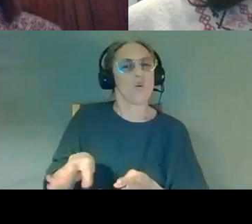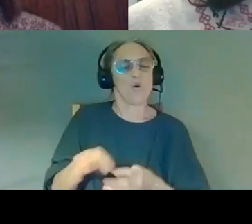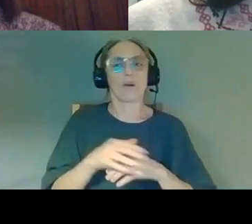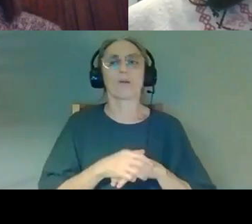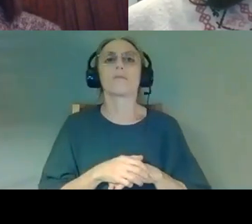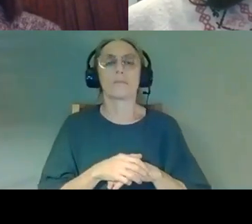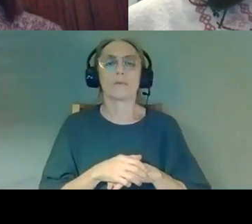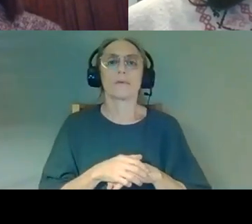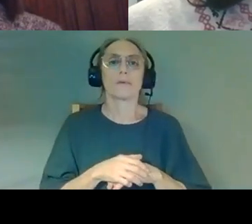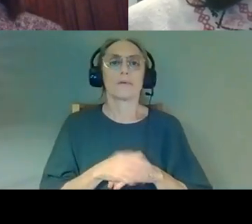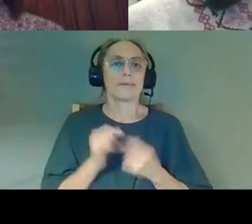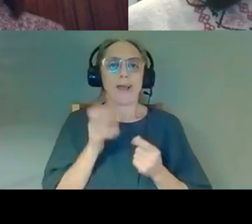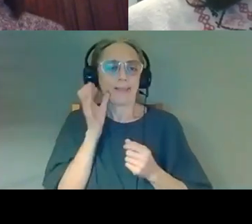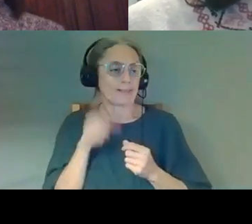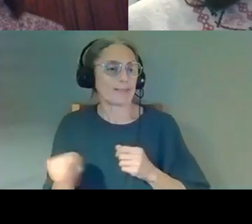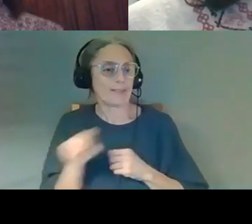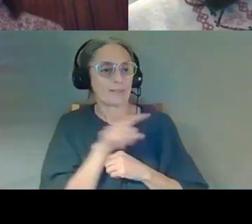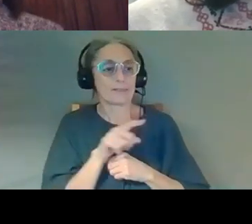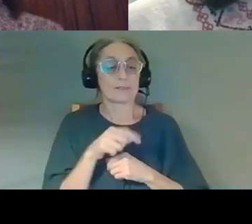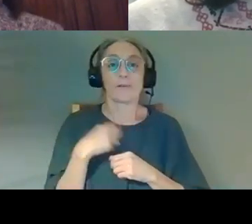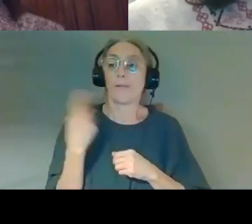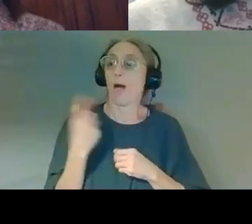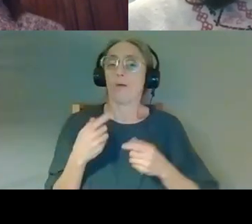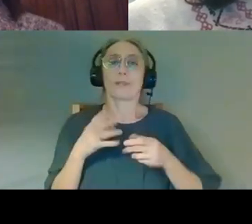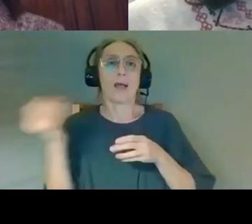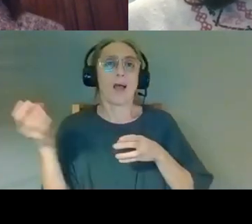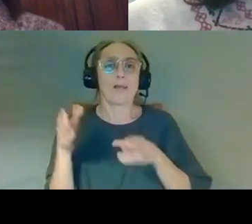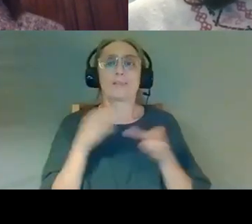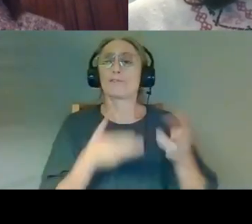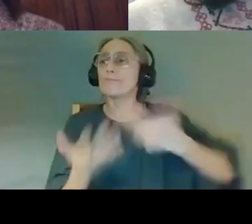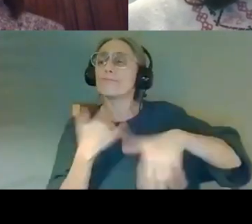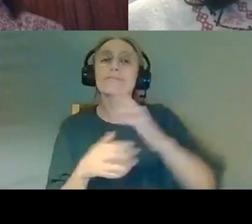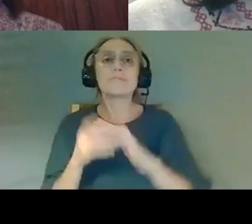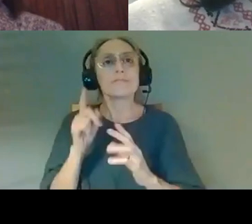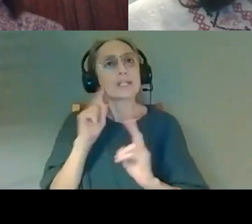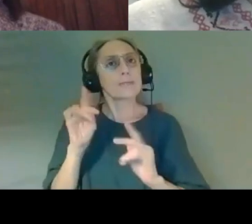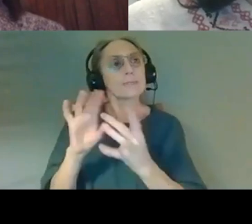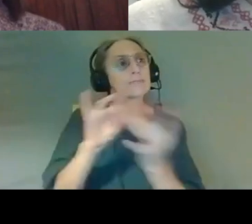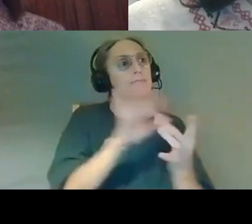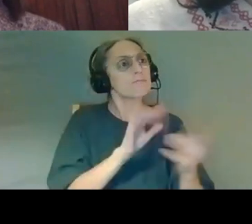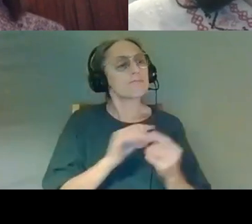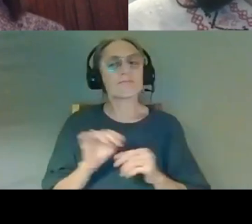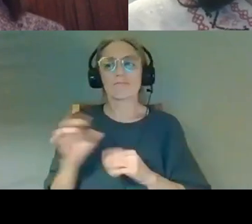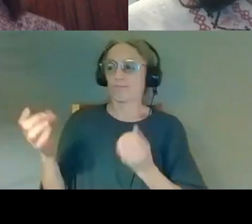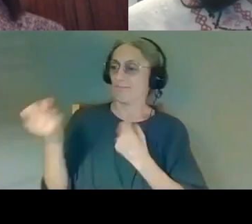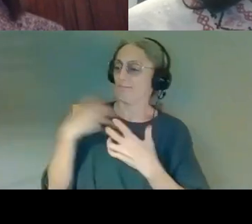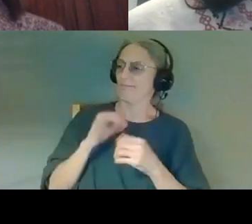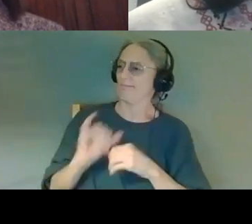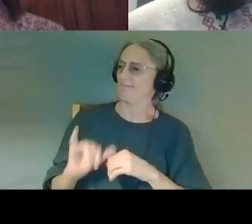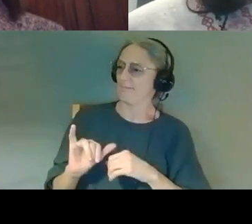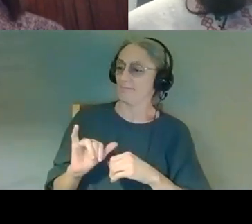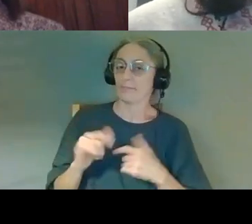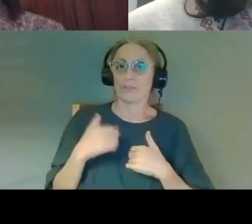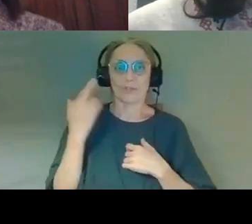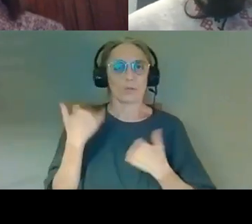what they're telling me their experiences are. And as mentioned, like how much of a privilege I personally have, like I can stay home from work, but